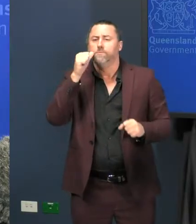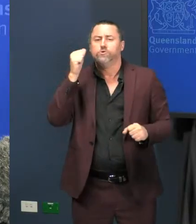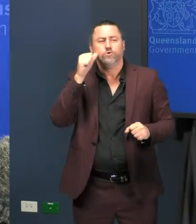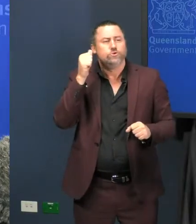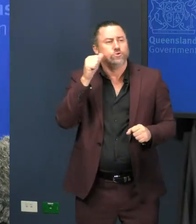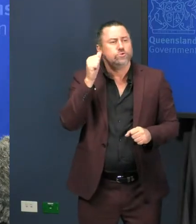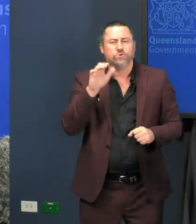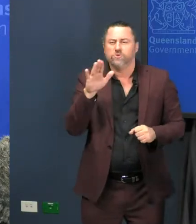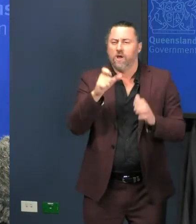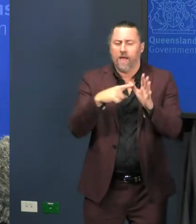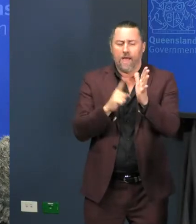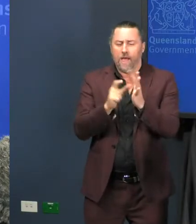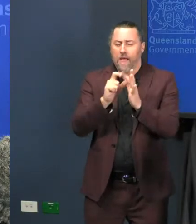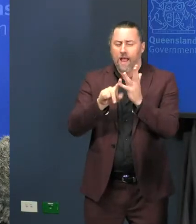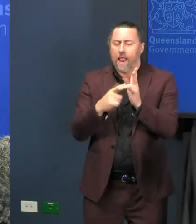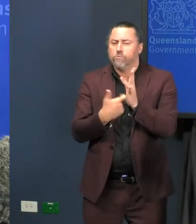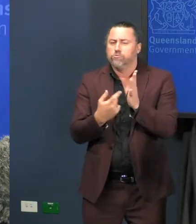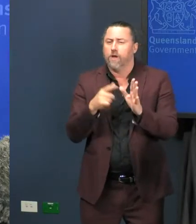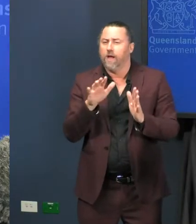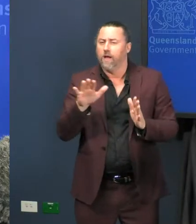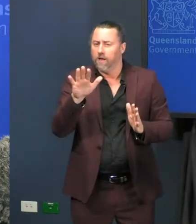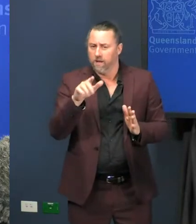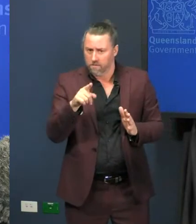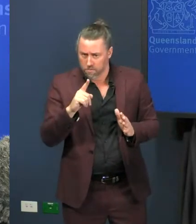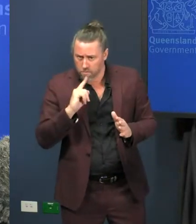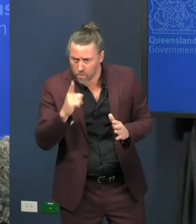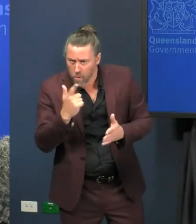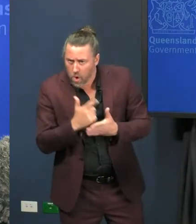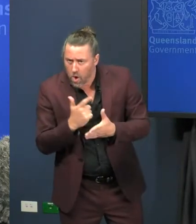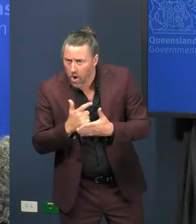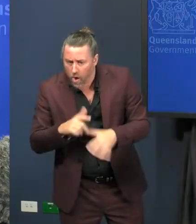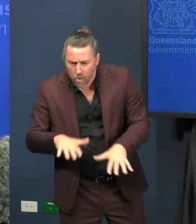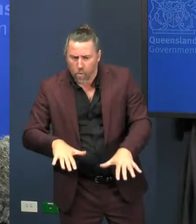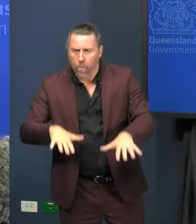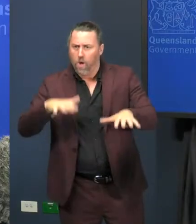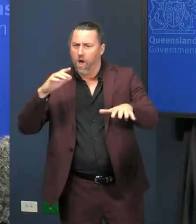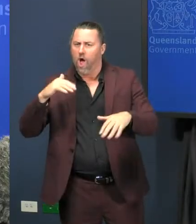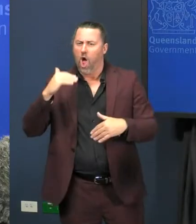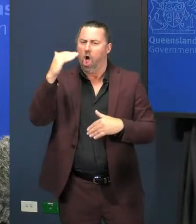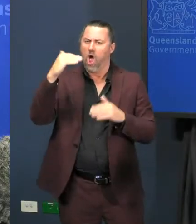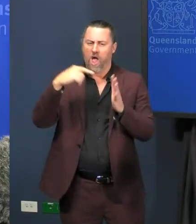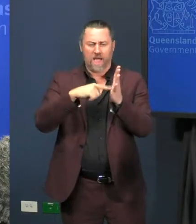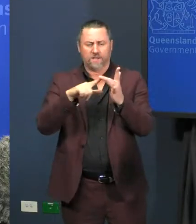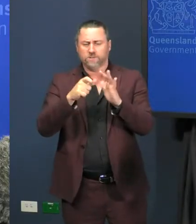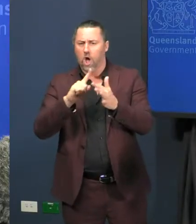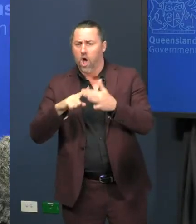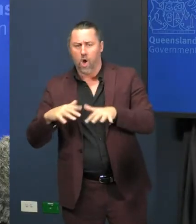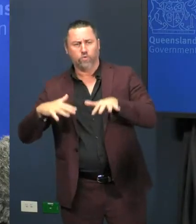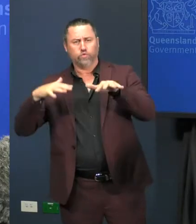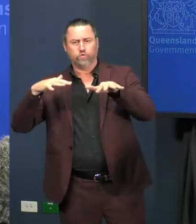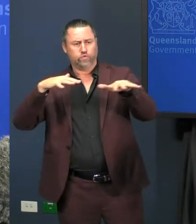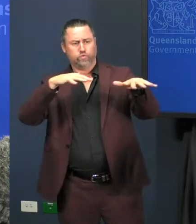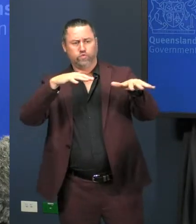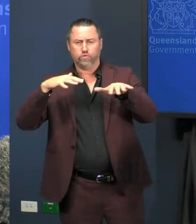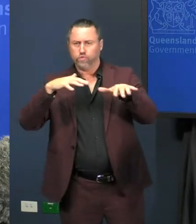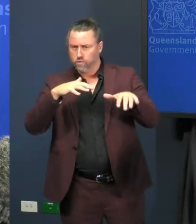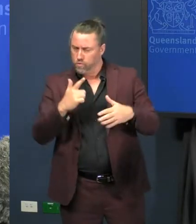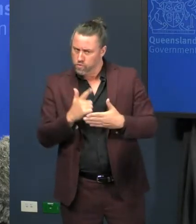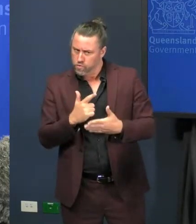some of the high tides there. Are there other areas, and what's going on at the moment? Oh, look, we've seen a level of